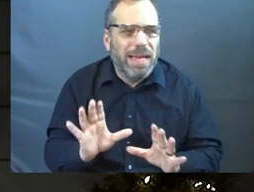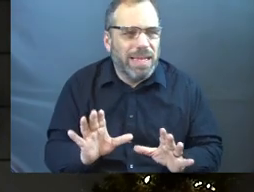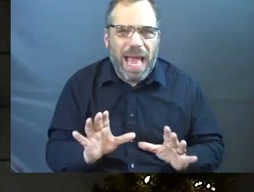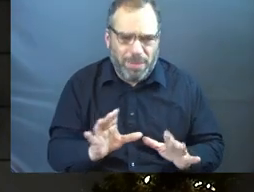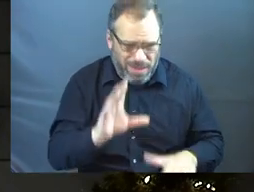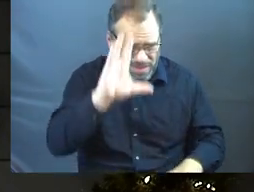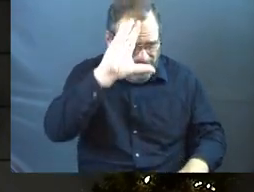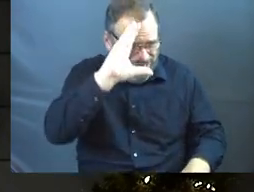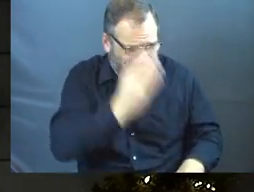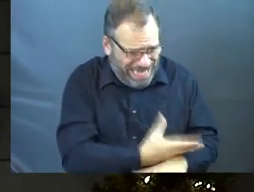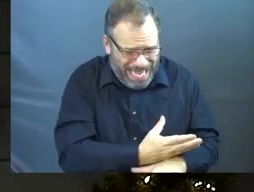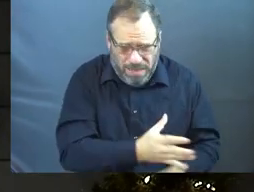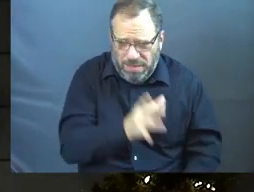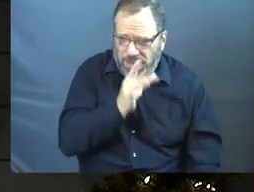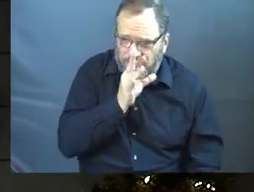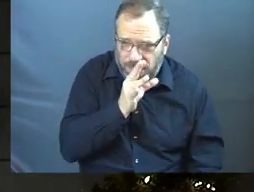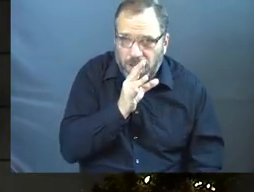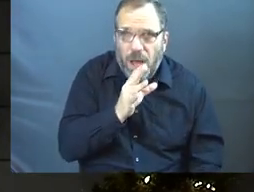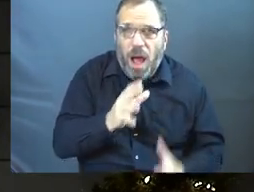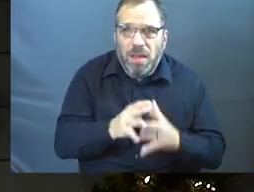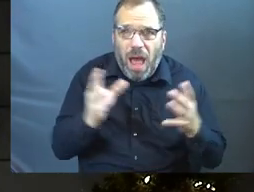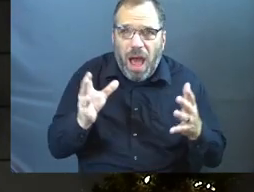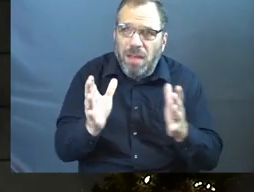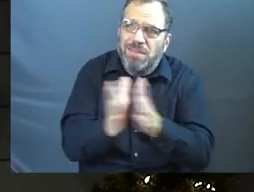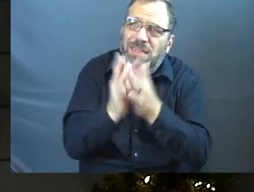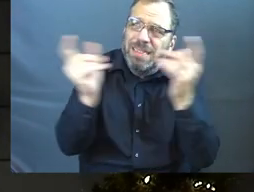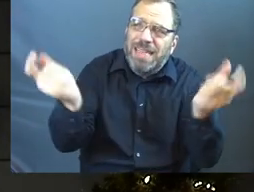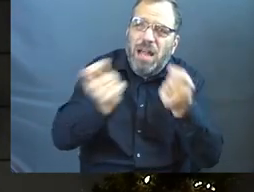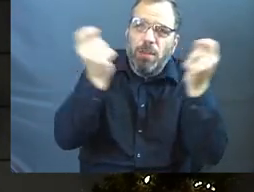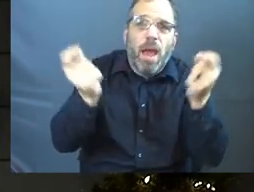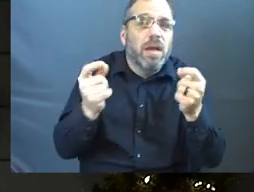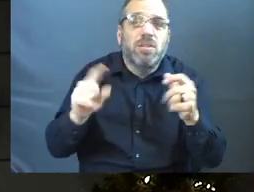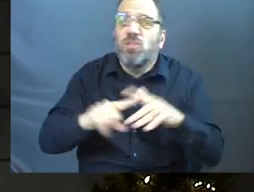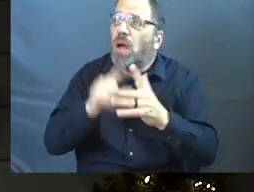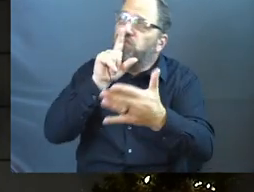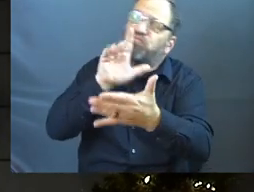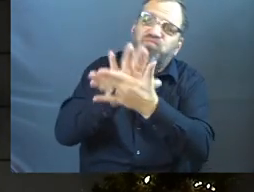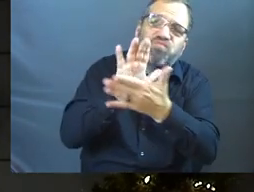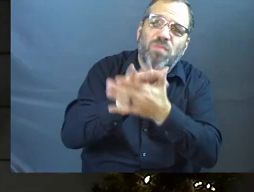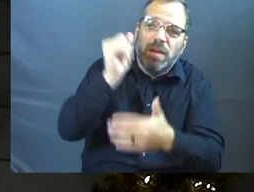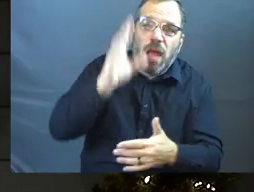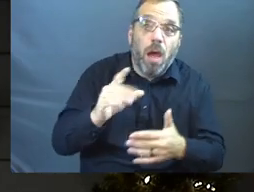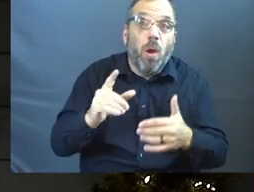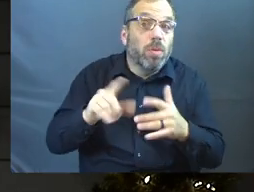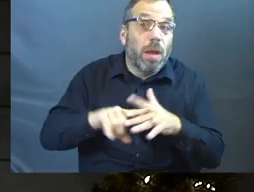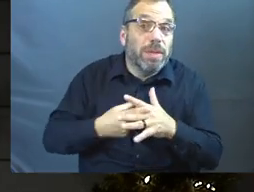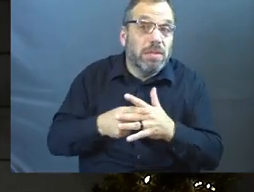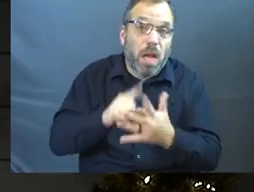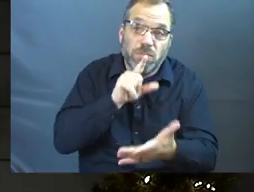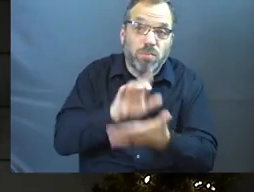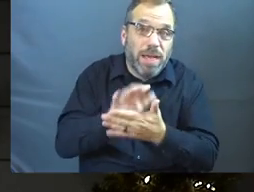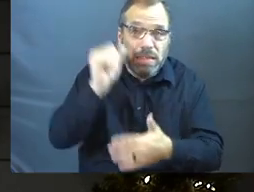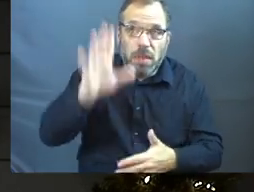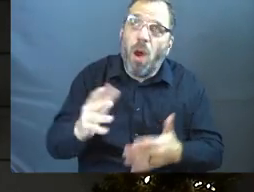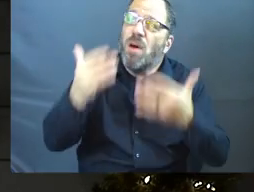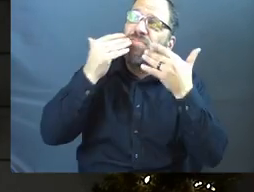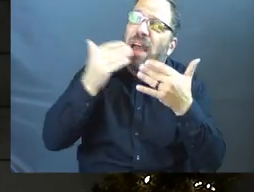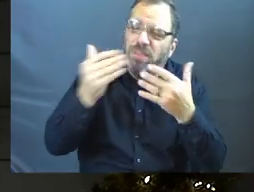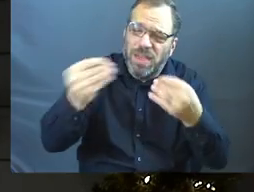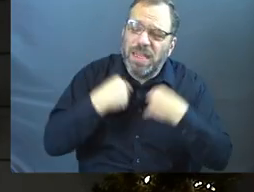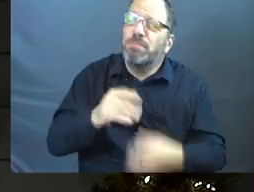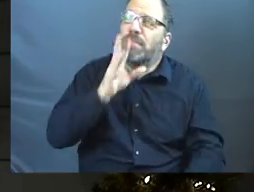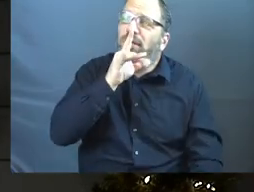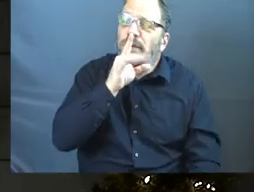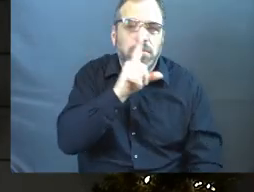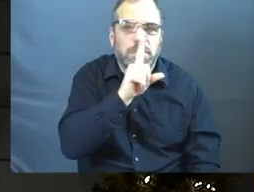had a son. He got his voice back. He's got a lot to celebrate. And so he begins by praising God. But when he starts by praising God, he doesn't go, God, thank you for giving